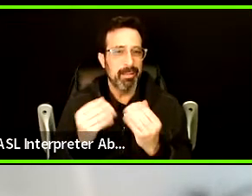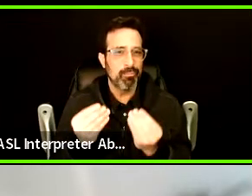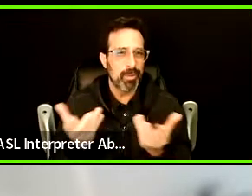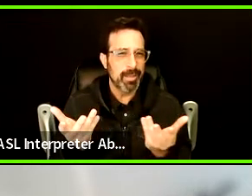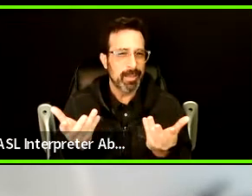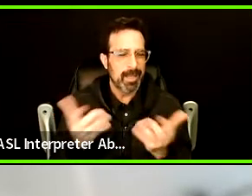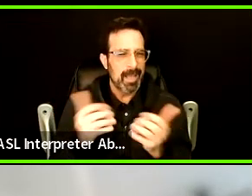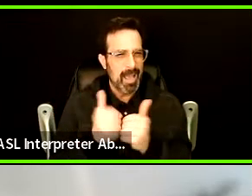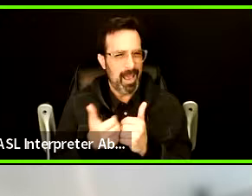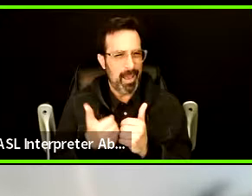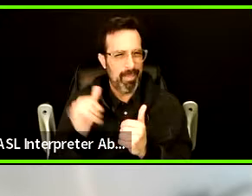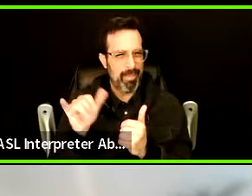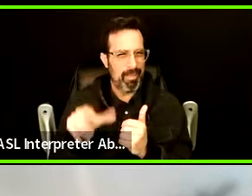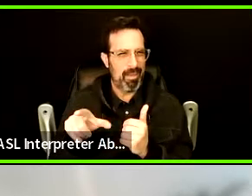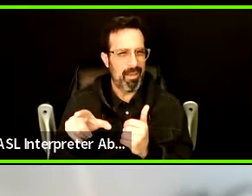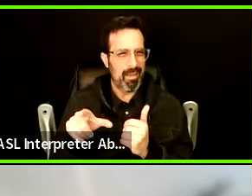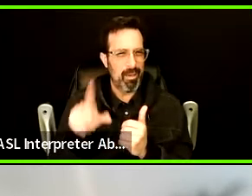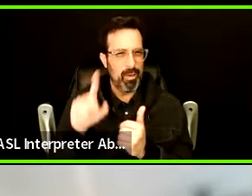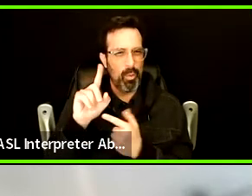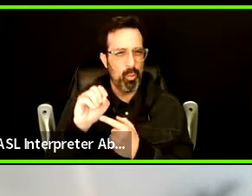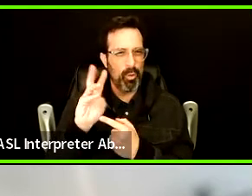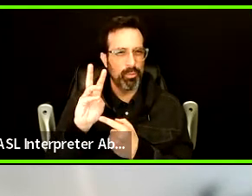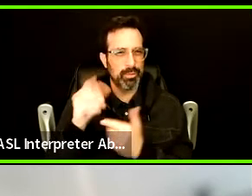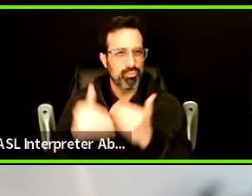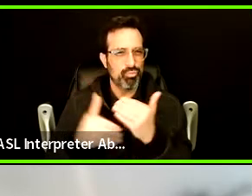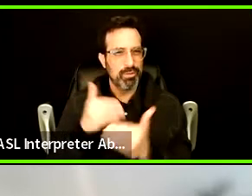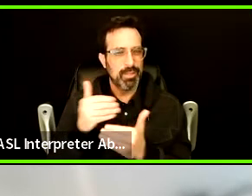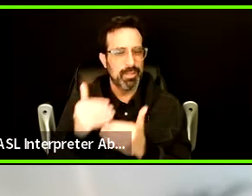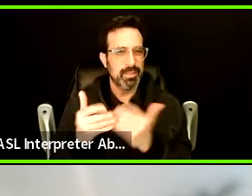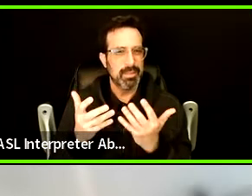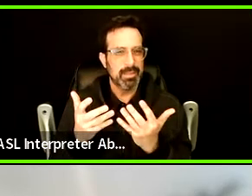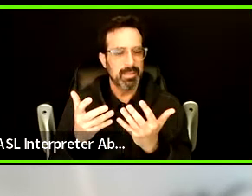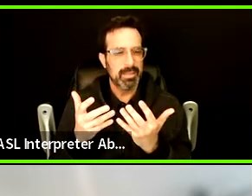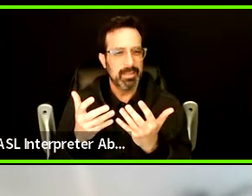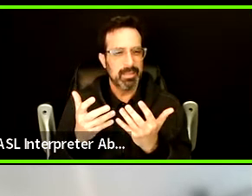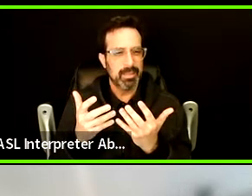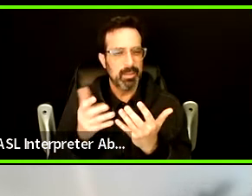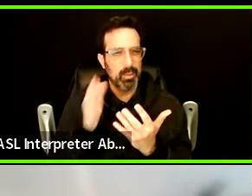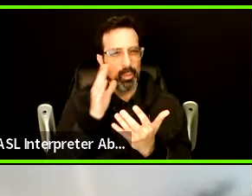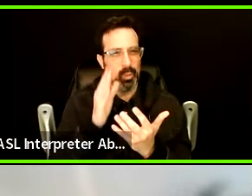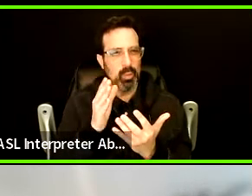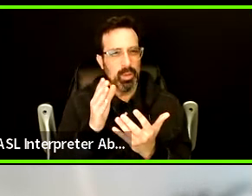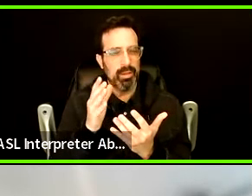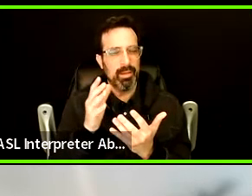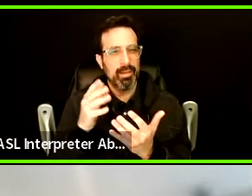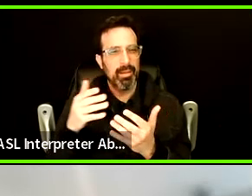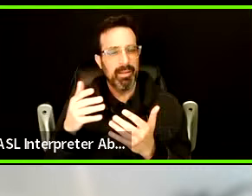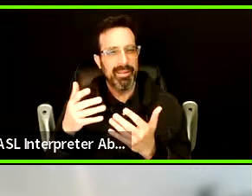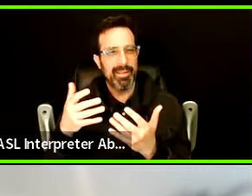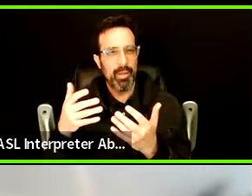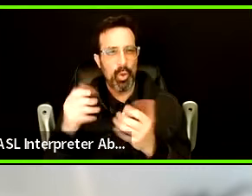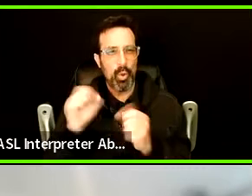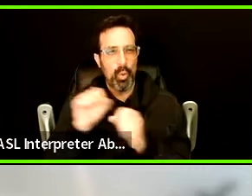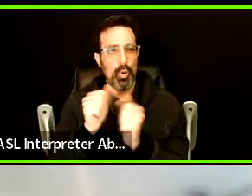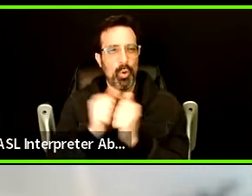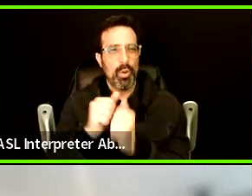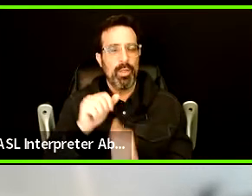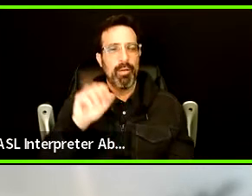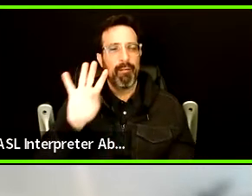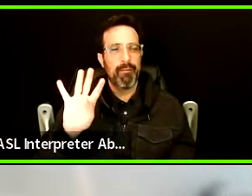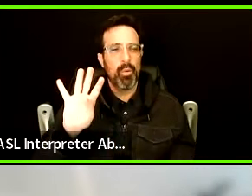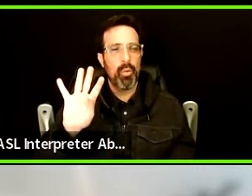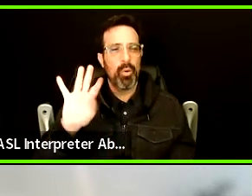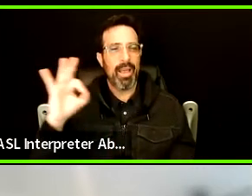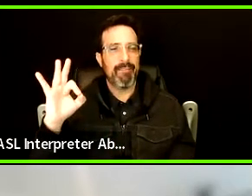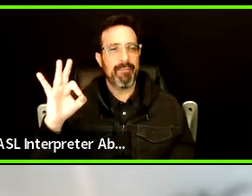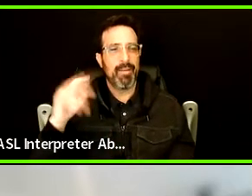How does the 106 process interplay with the 4F process? That's a great